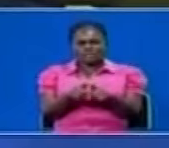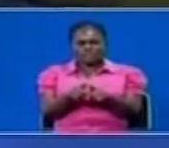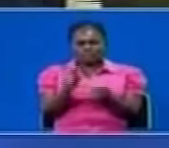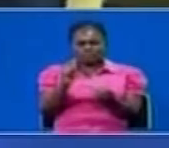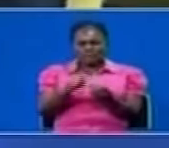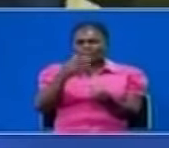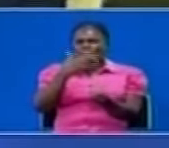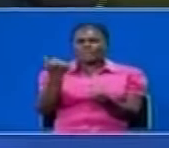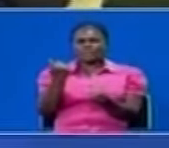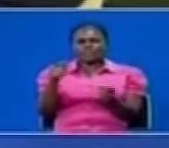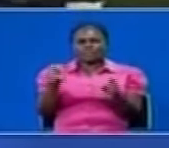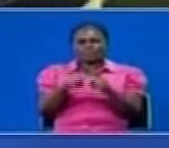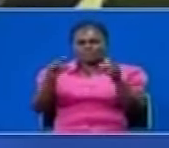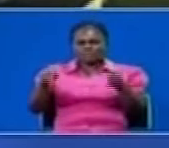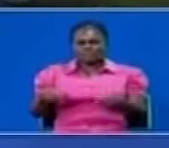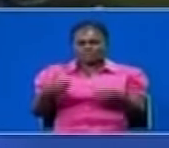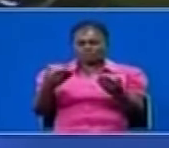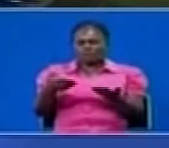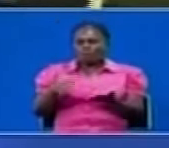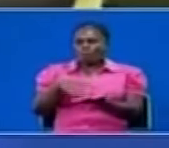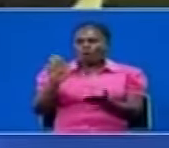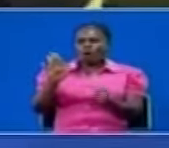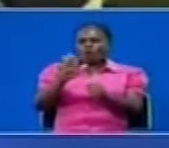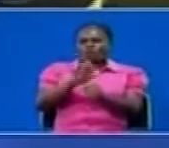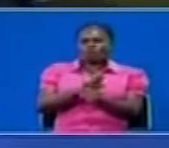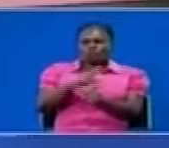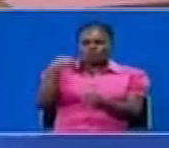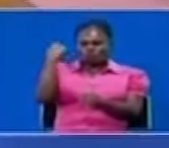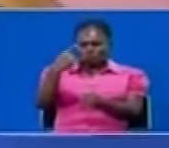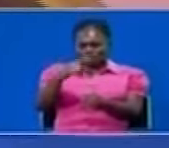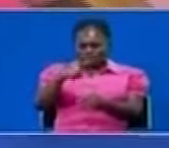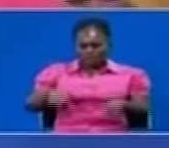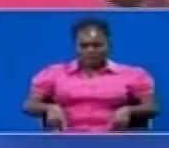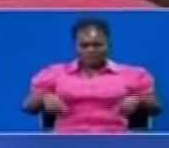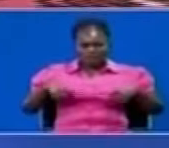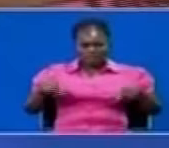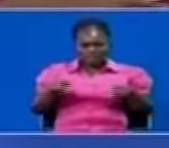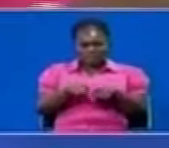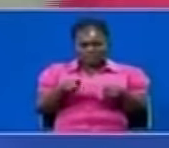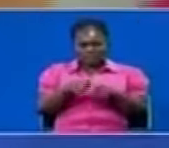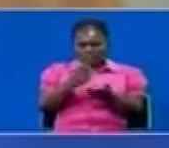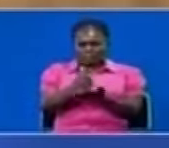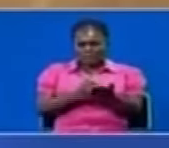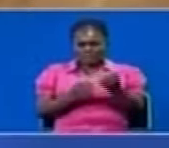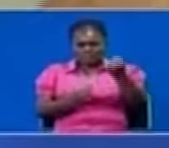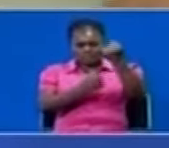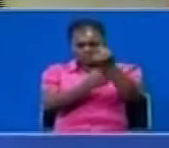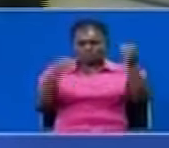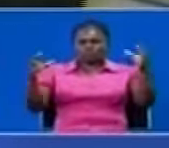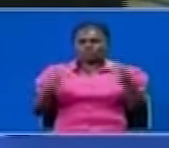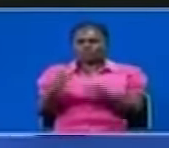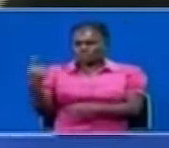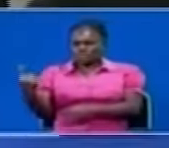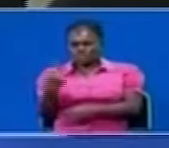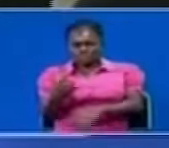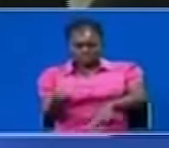prognosis better and give them a more holistic outlook in life. This, in addition to being part of a support group, each of